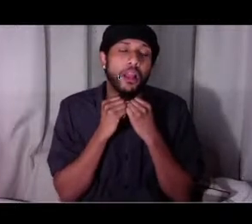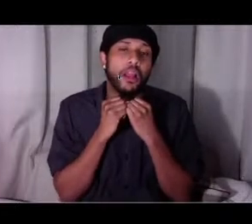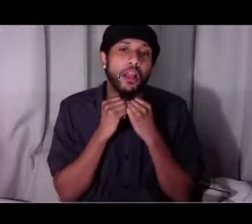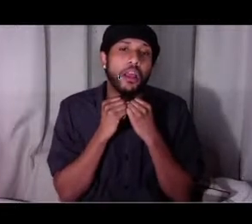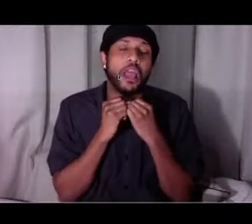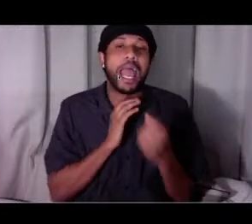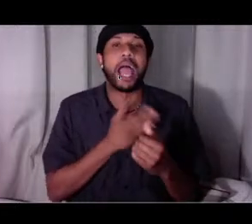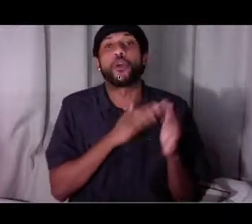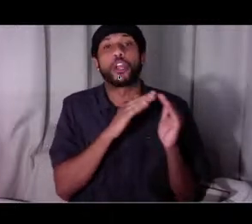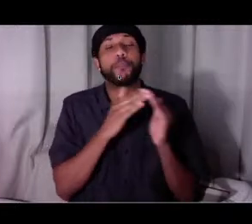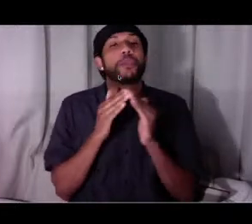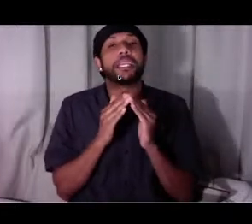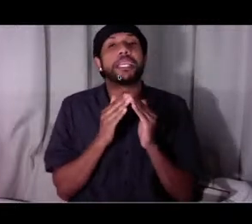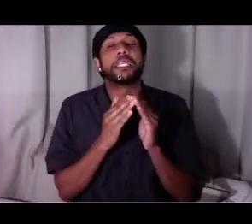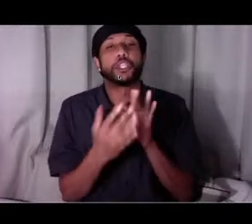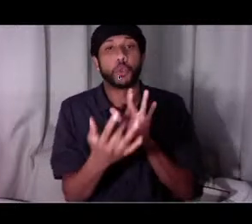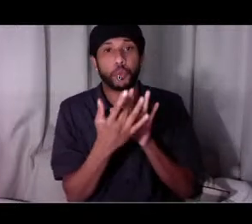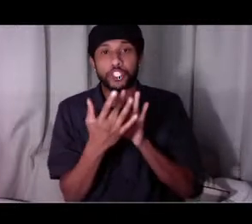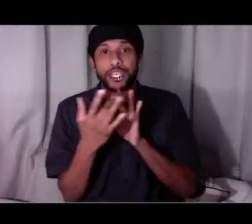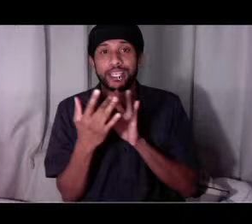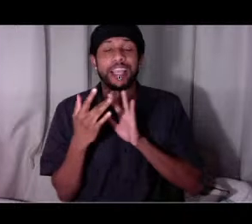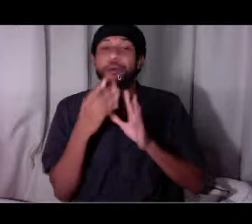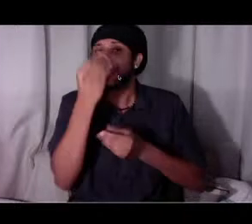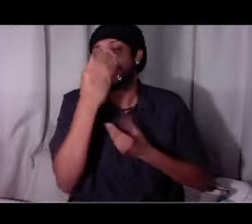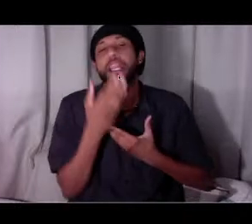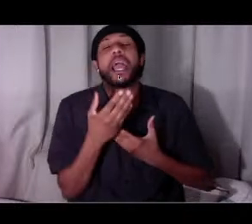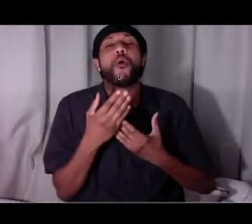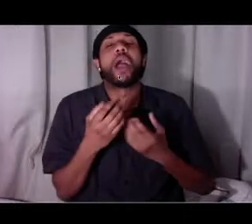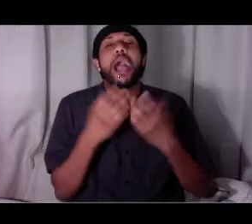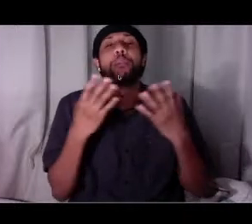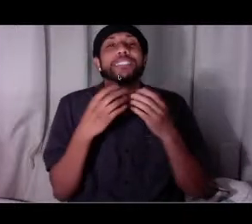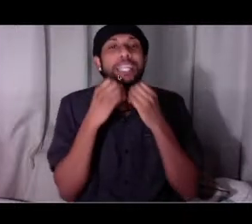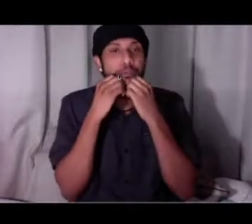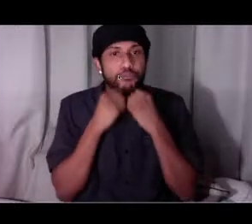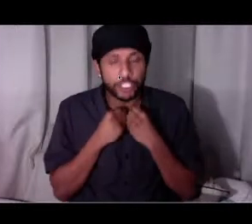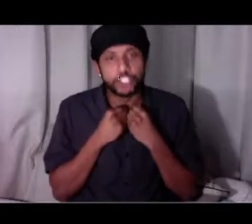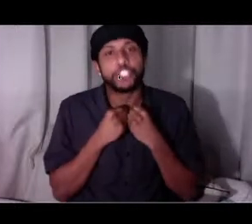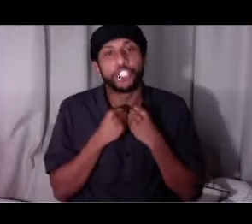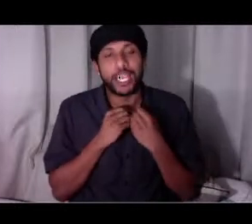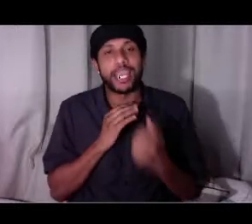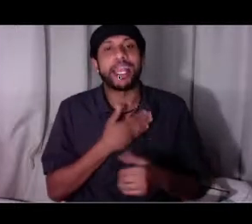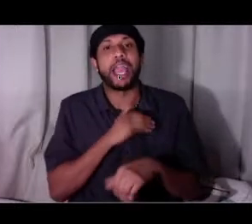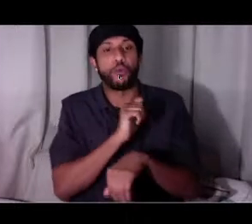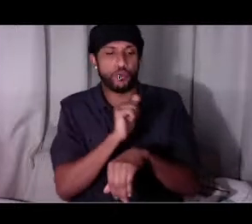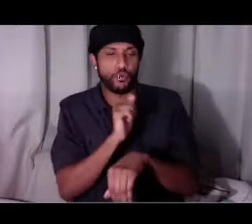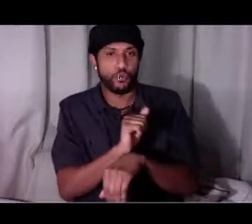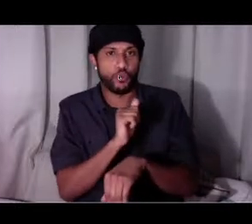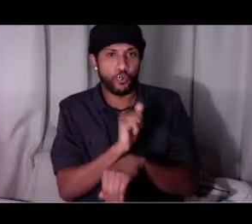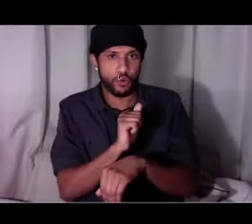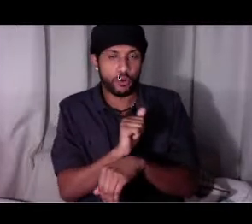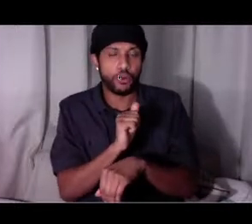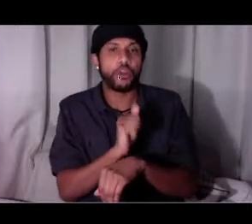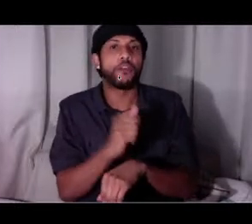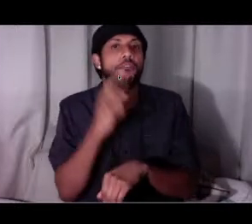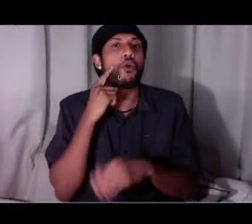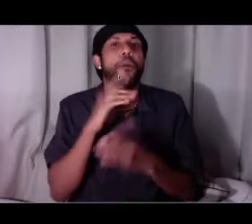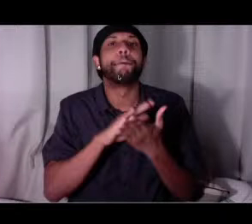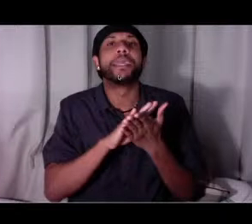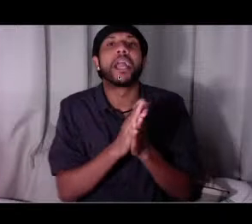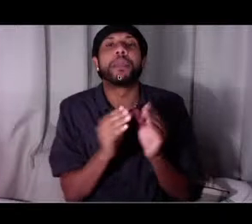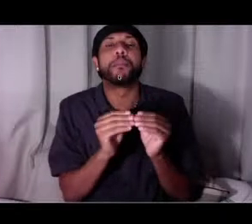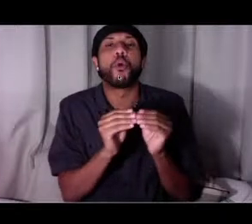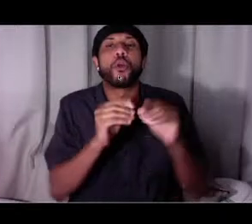community is reaching out to us and letting us know how much they appreciate our work towards becoming more